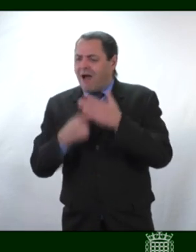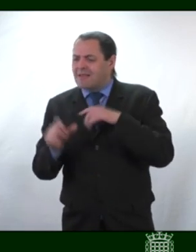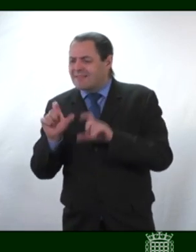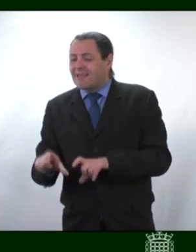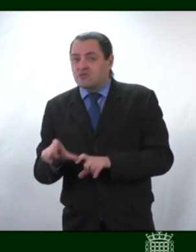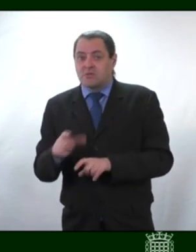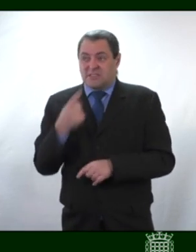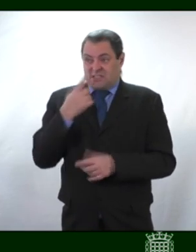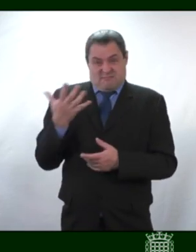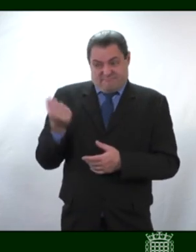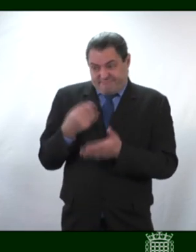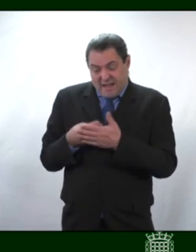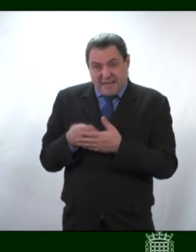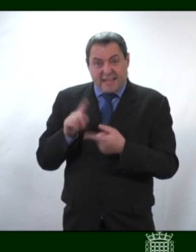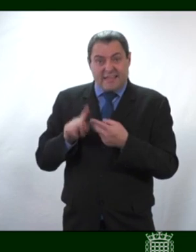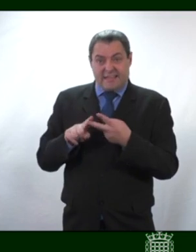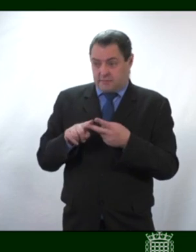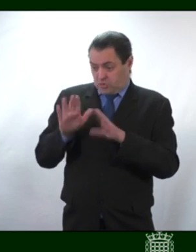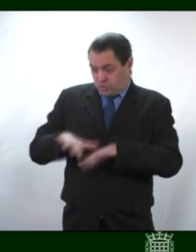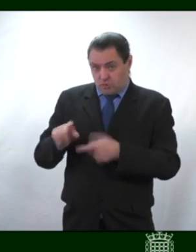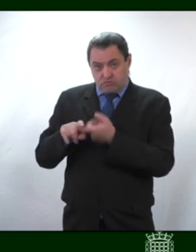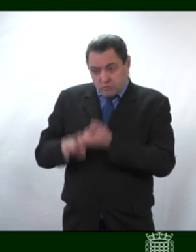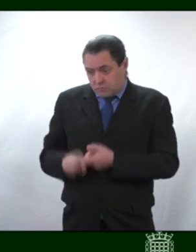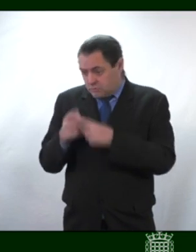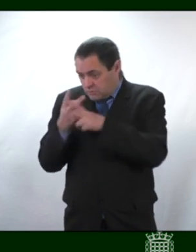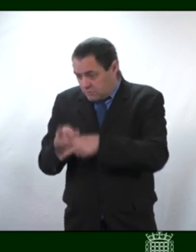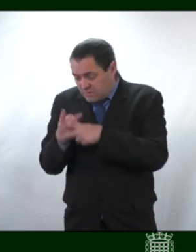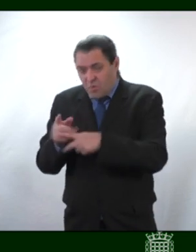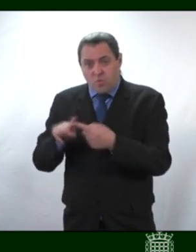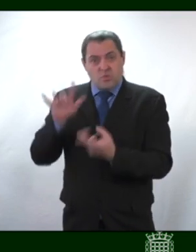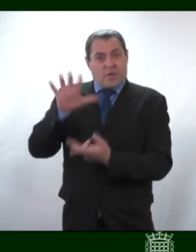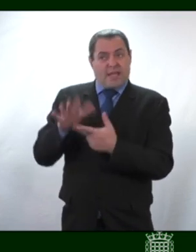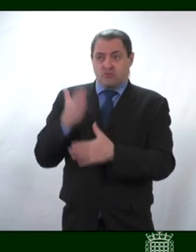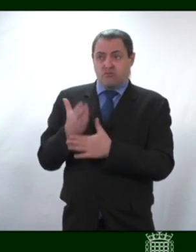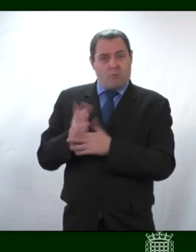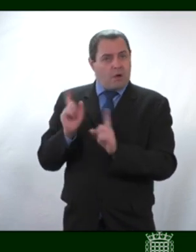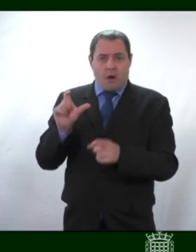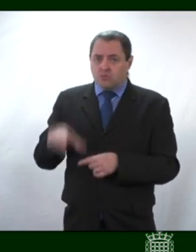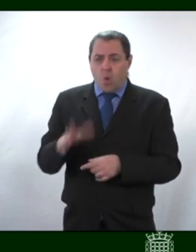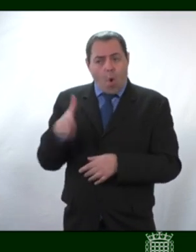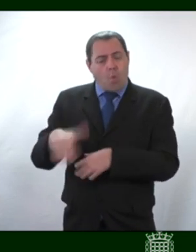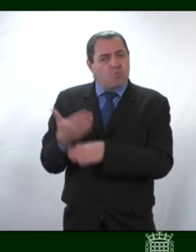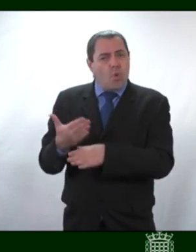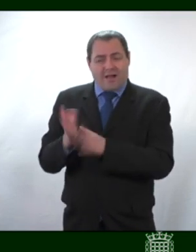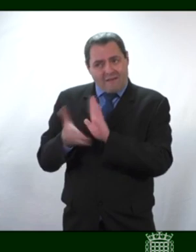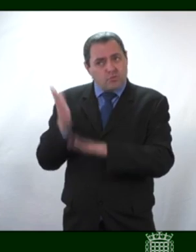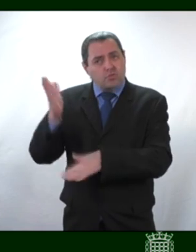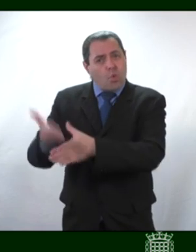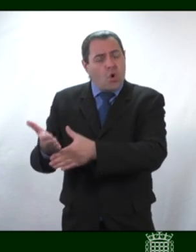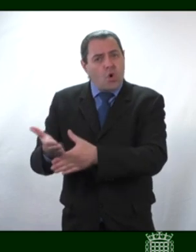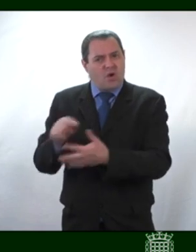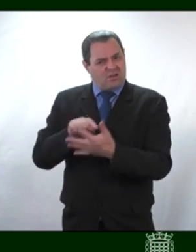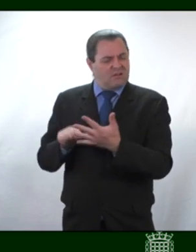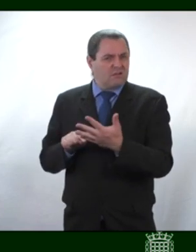children, and working in key jobs which can't be carried out from home. Why is the Chancellor not continuing the